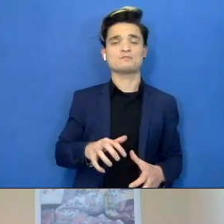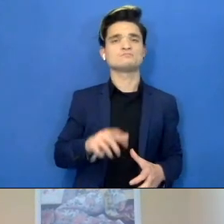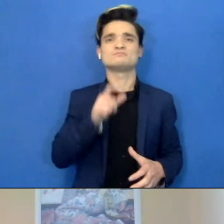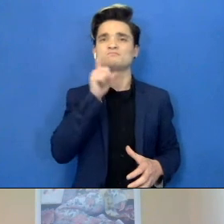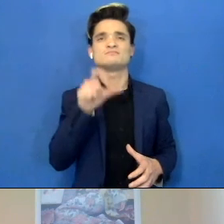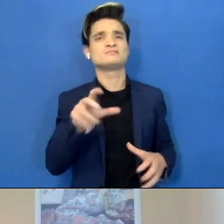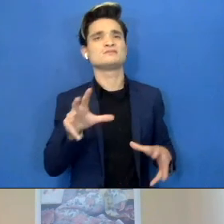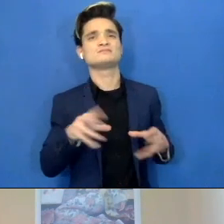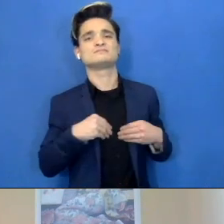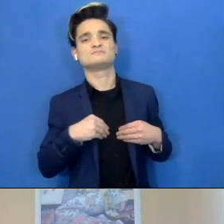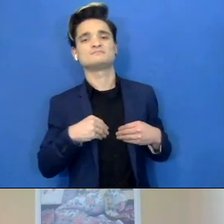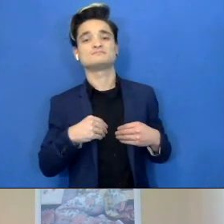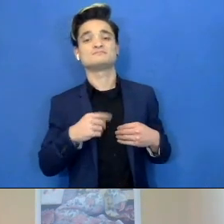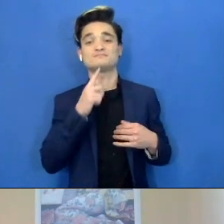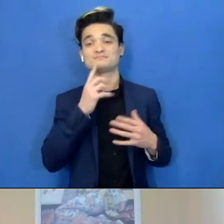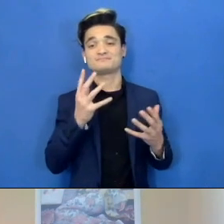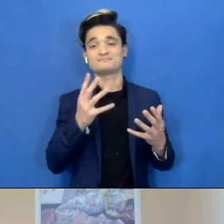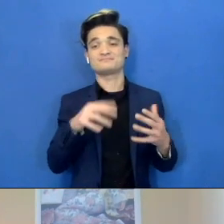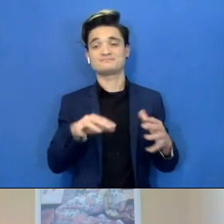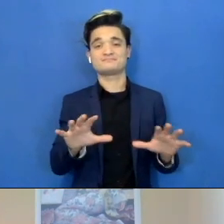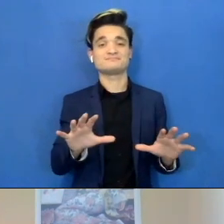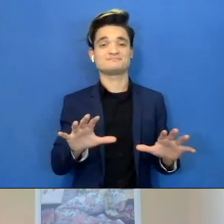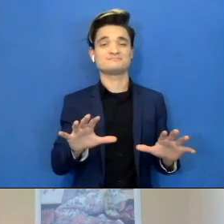the comments. Thank you so much.